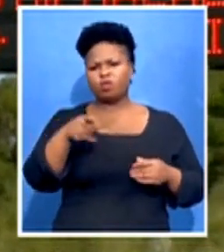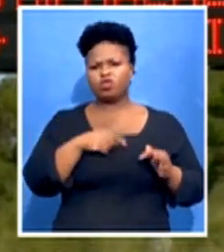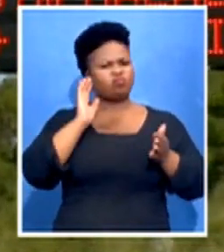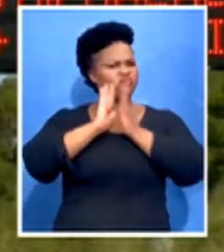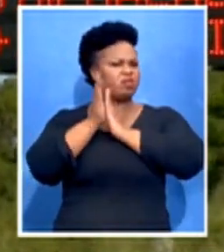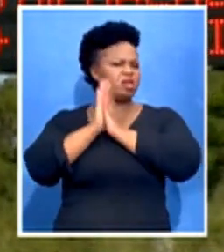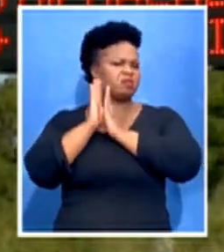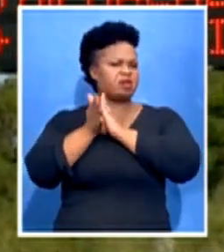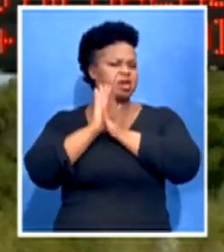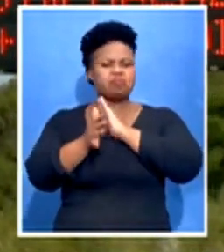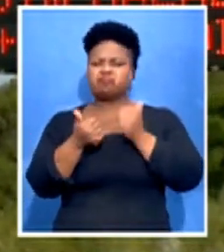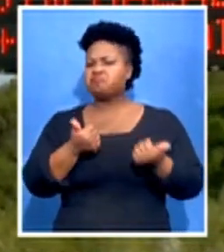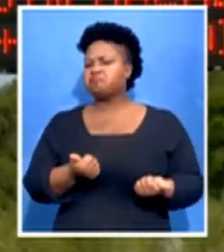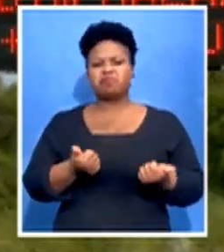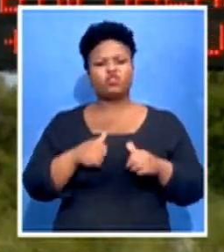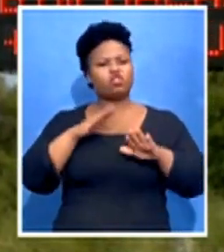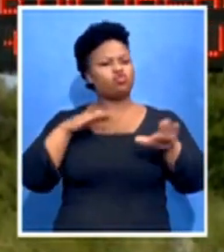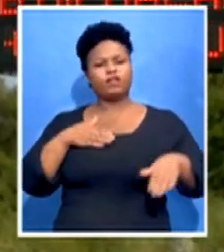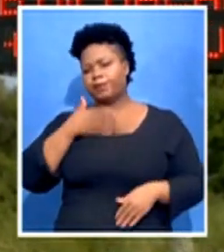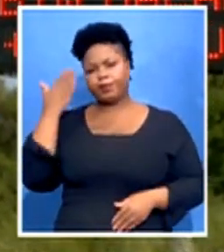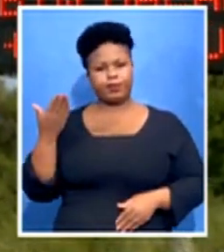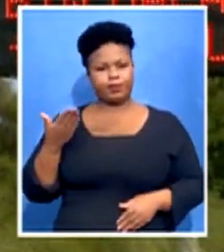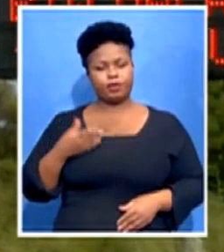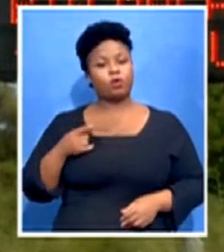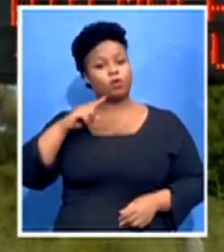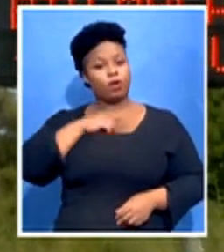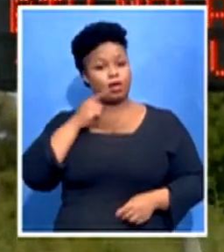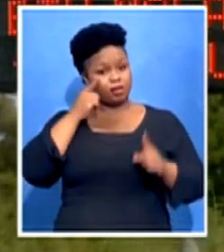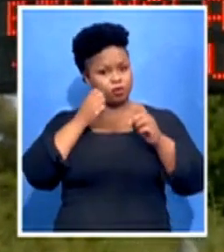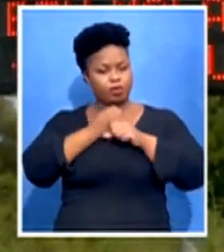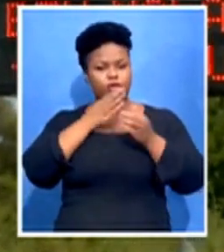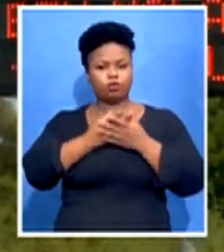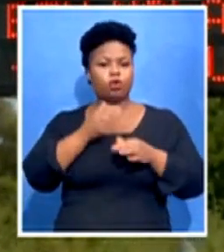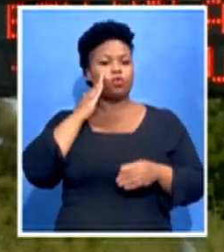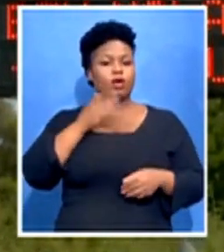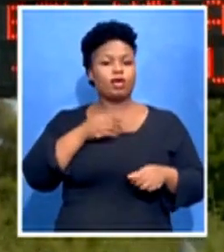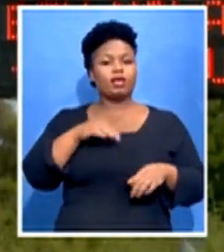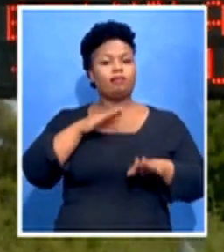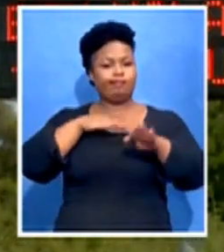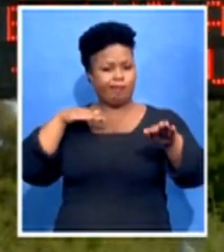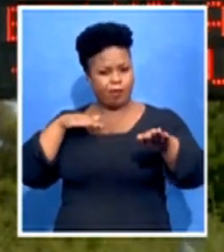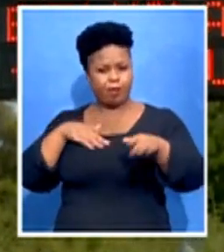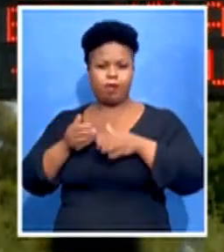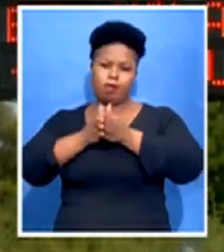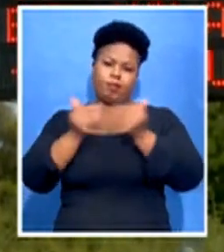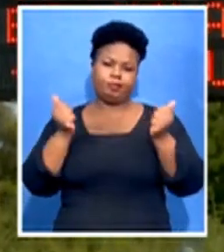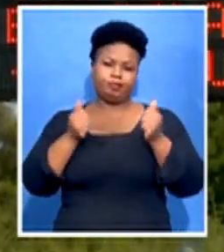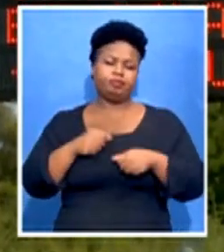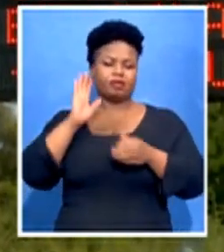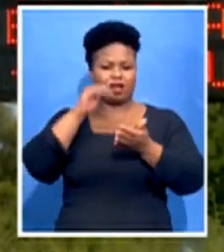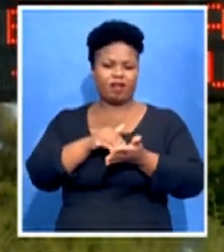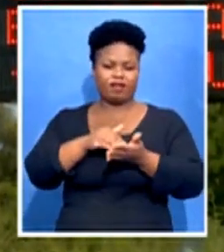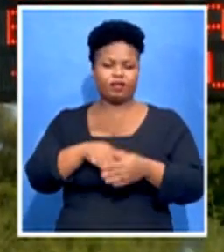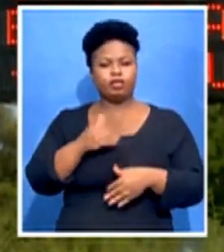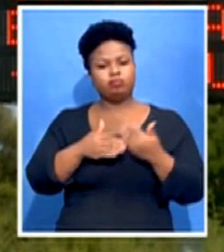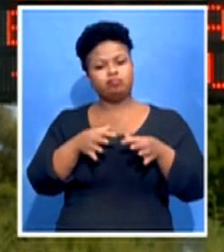road to ensure that as they move towards the port, they can speedily arrive at the port and then be processed from that area. That they just talked to us